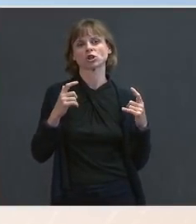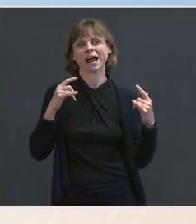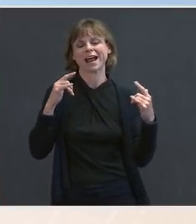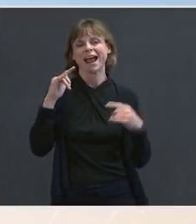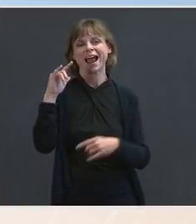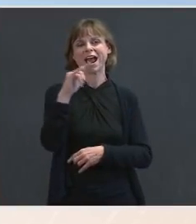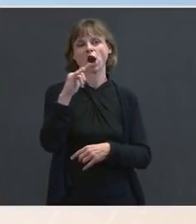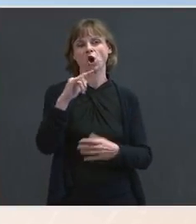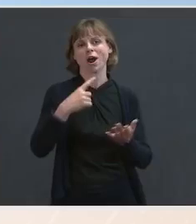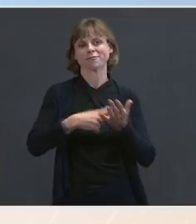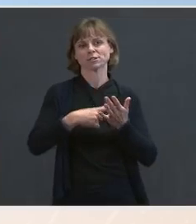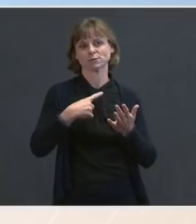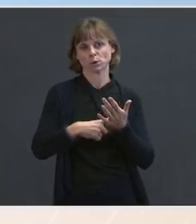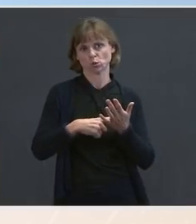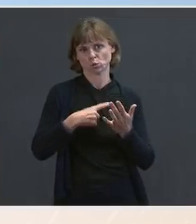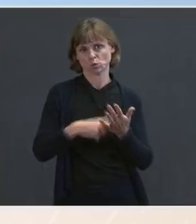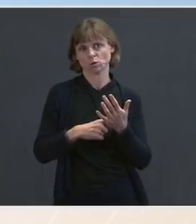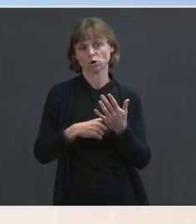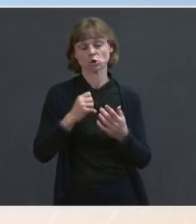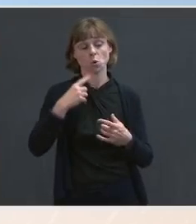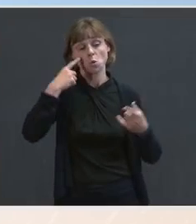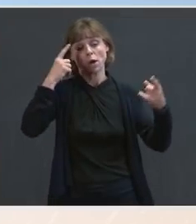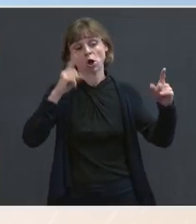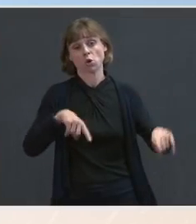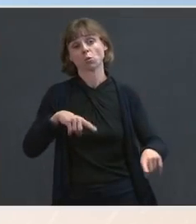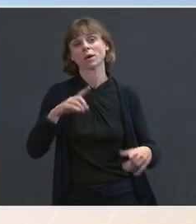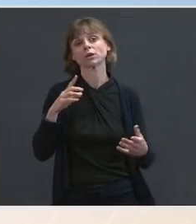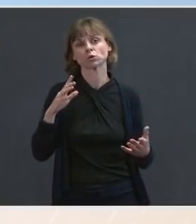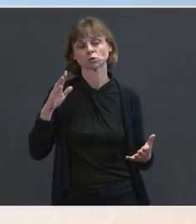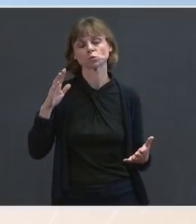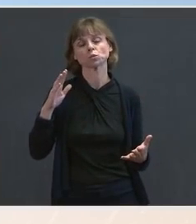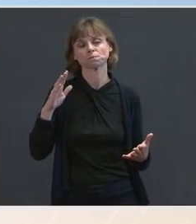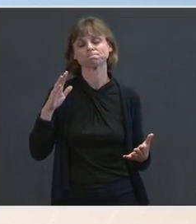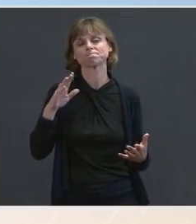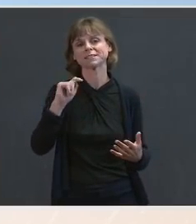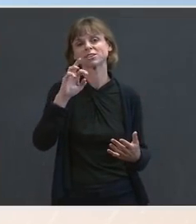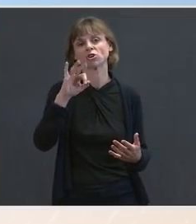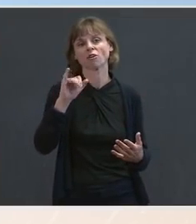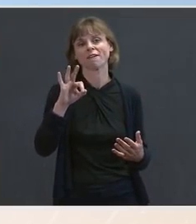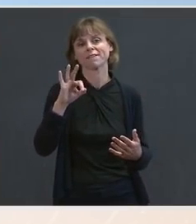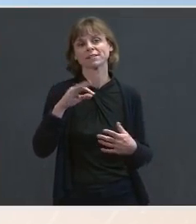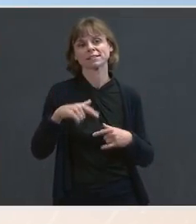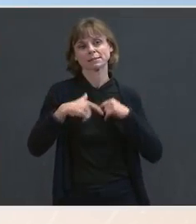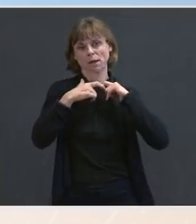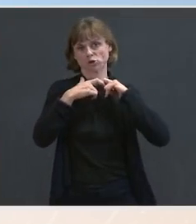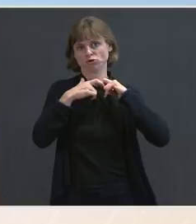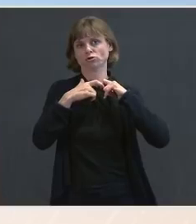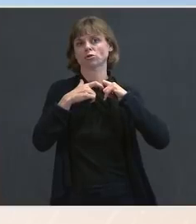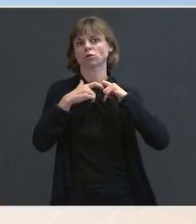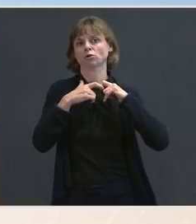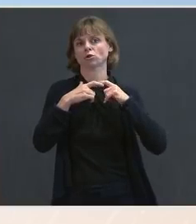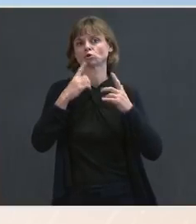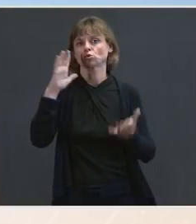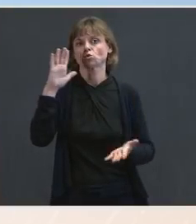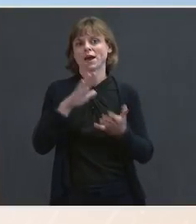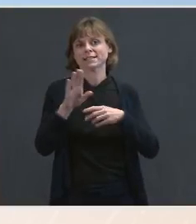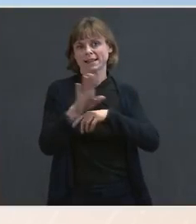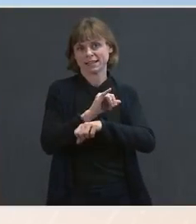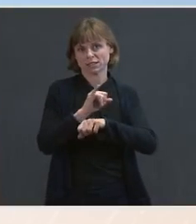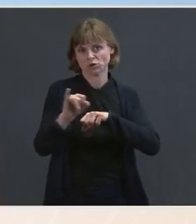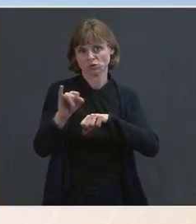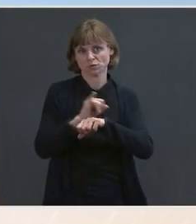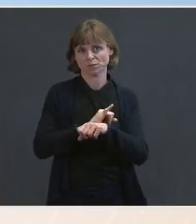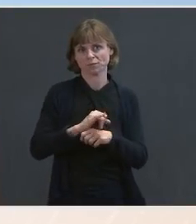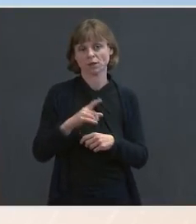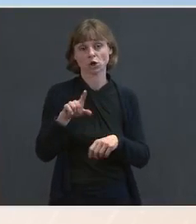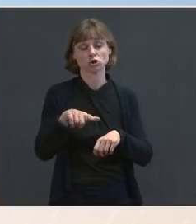suspension was agreed to ease the burden on industry and take a bold joint step towards resolving the longest-running dispute, one of the